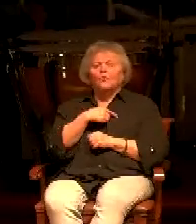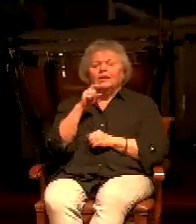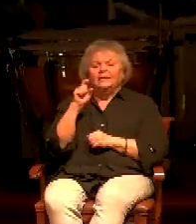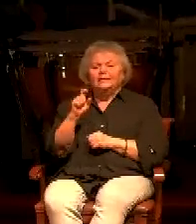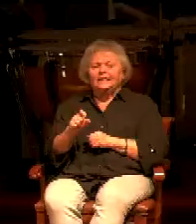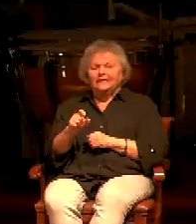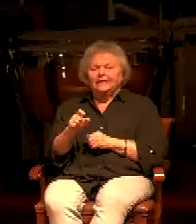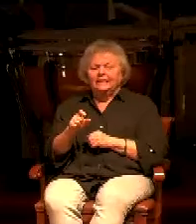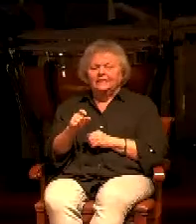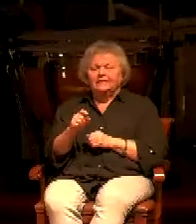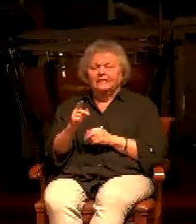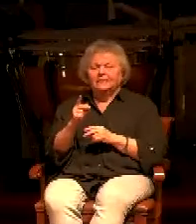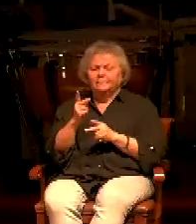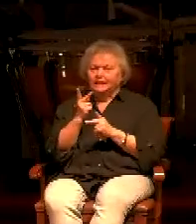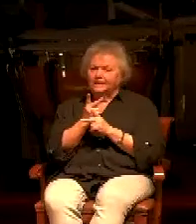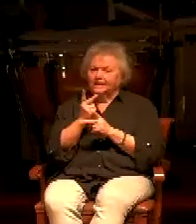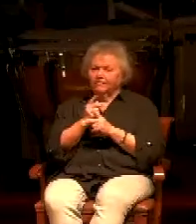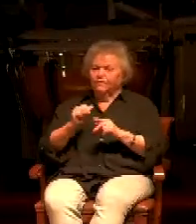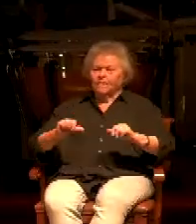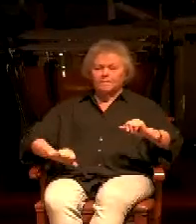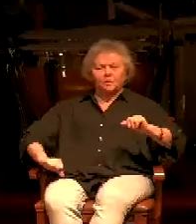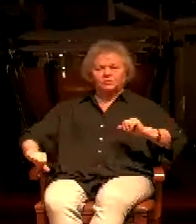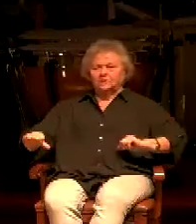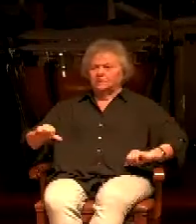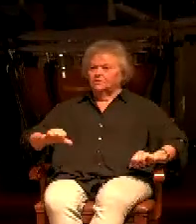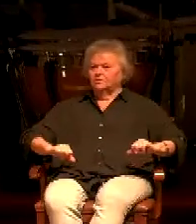in boasting in our own strength.